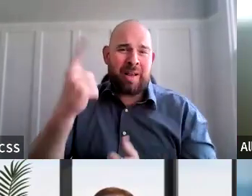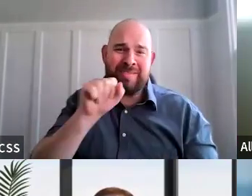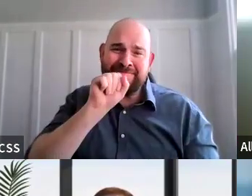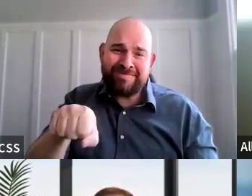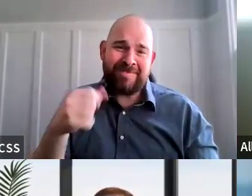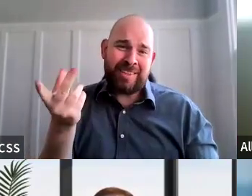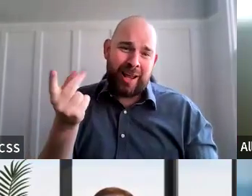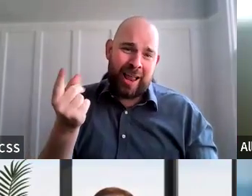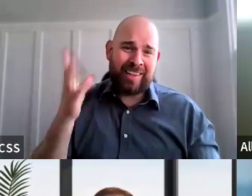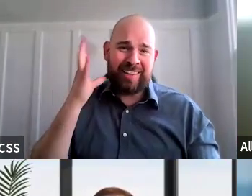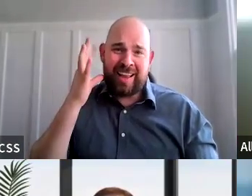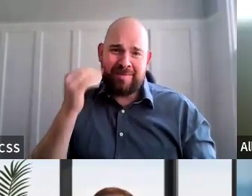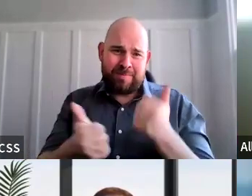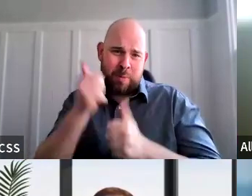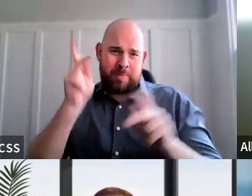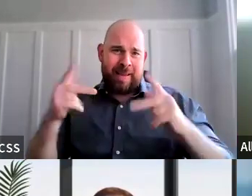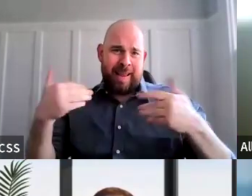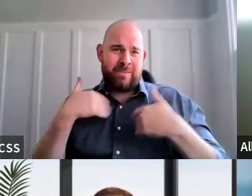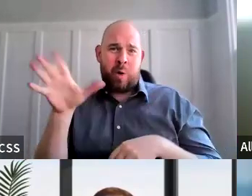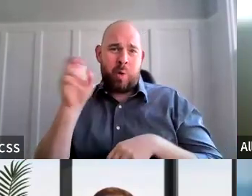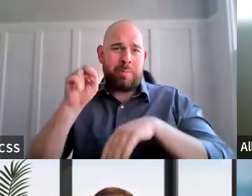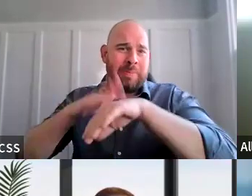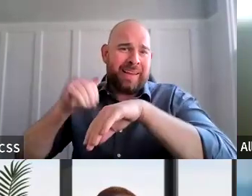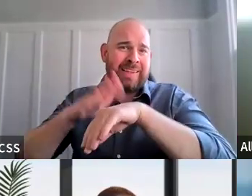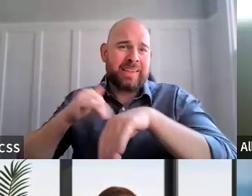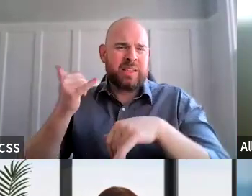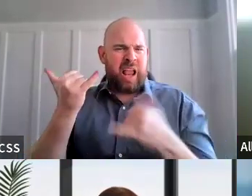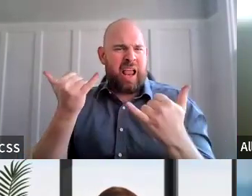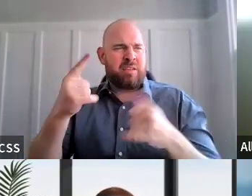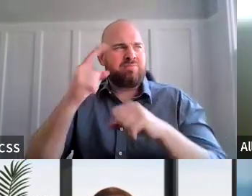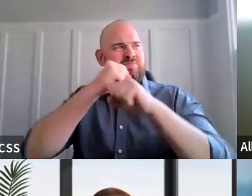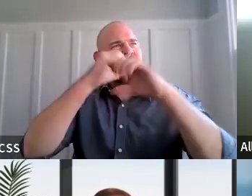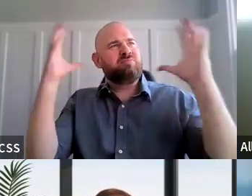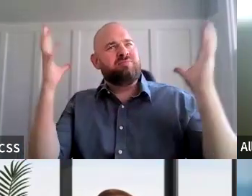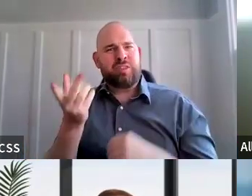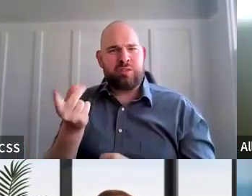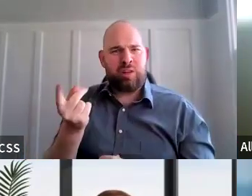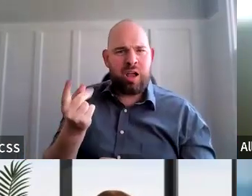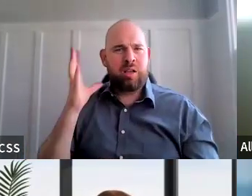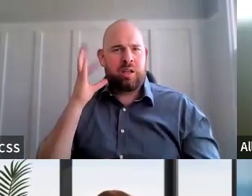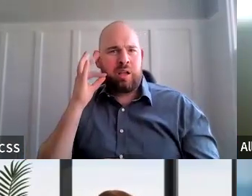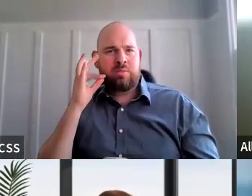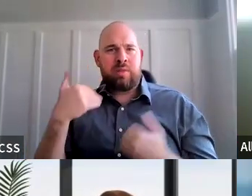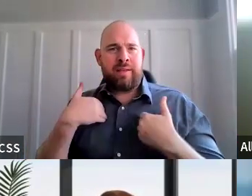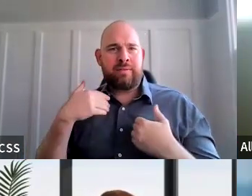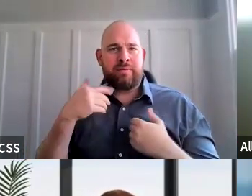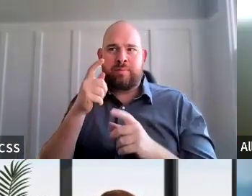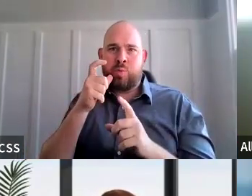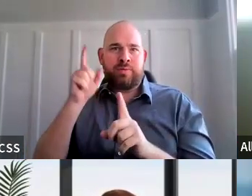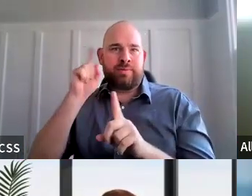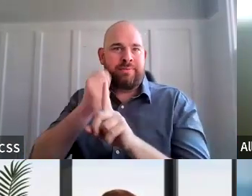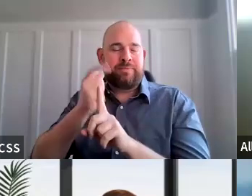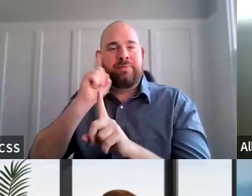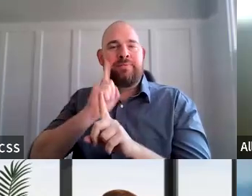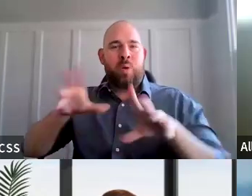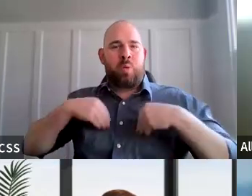heard before. I think we all love cats and dogs. We all, a lot of us have pets, and a lot of